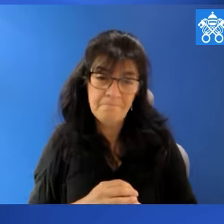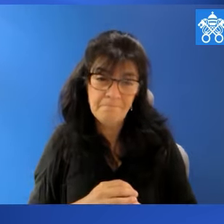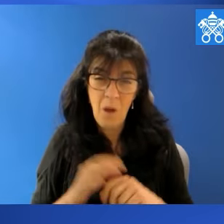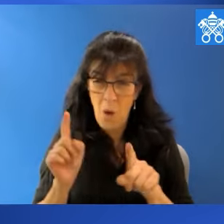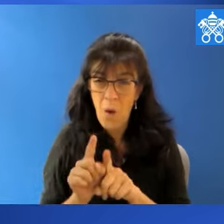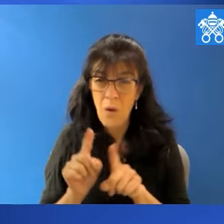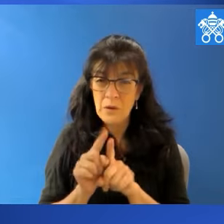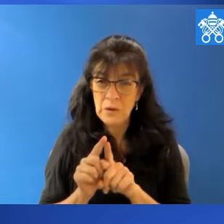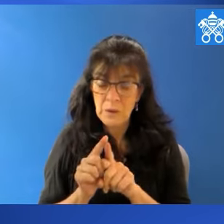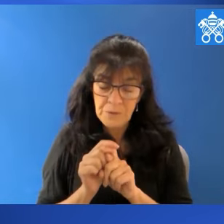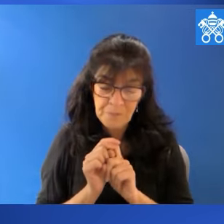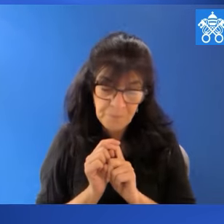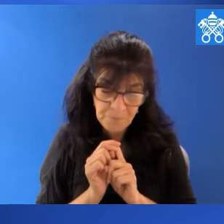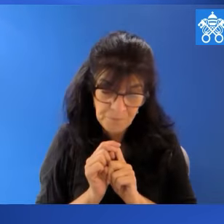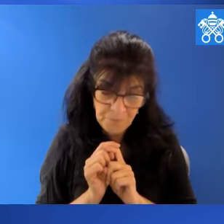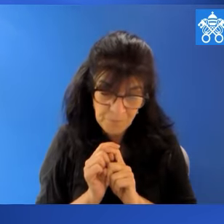They are also